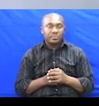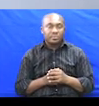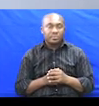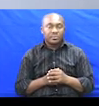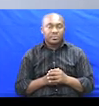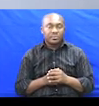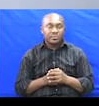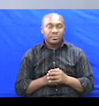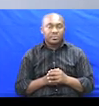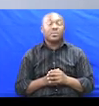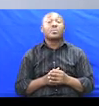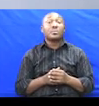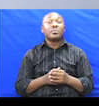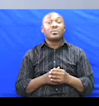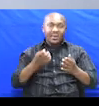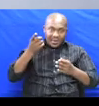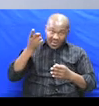of colonial economy.